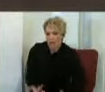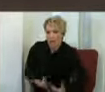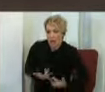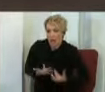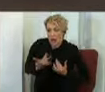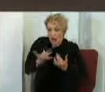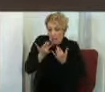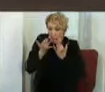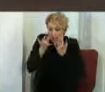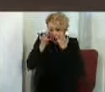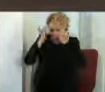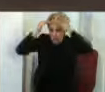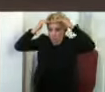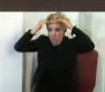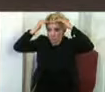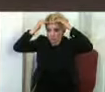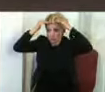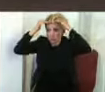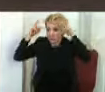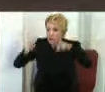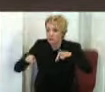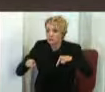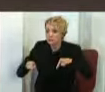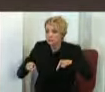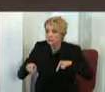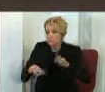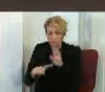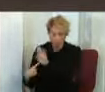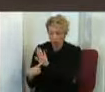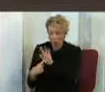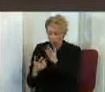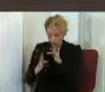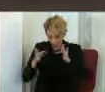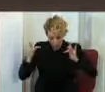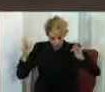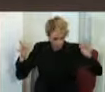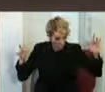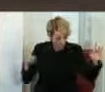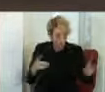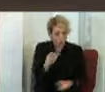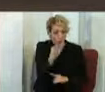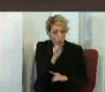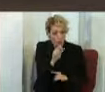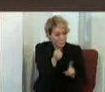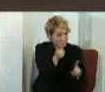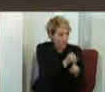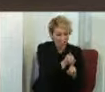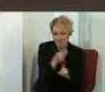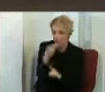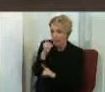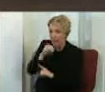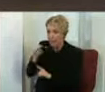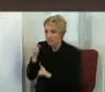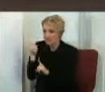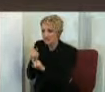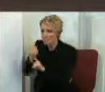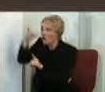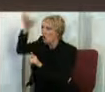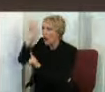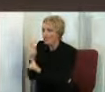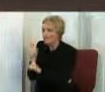of our heads. It is that Holy Spirit that manifests himself, herself, God's self, all of God's self in